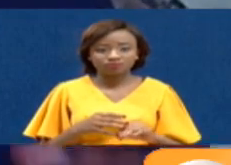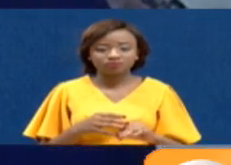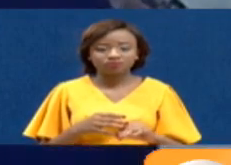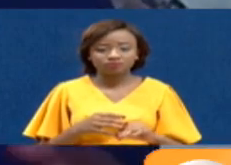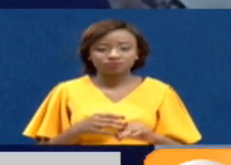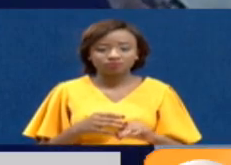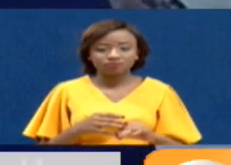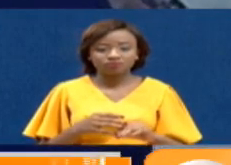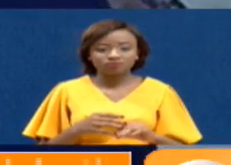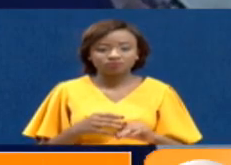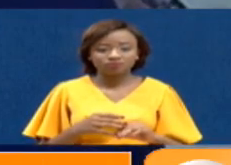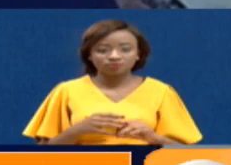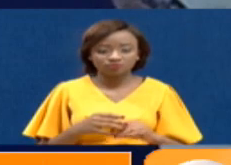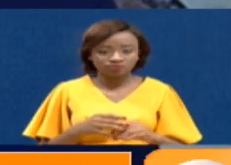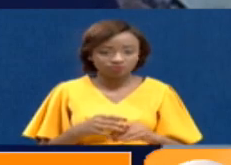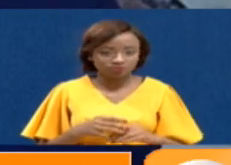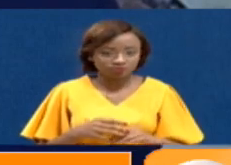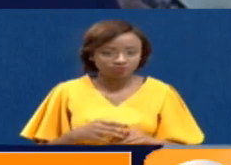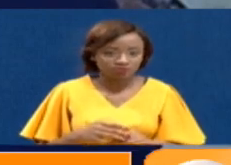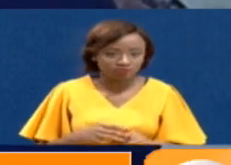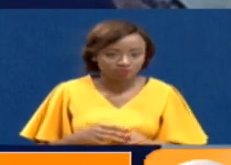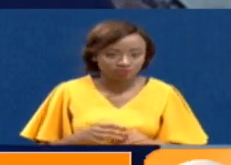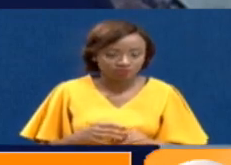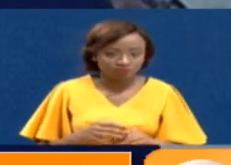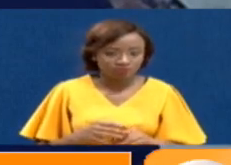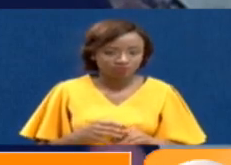I have been seclusion in my house now 18 days, including today.